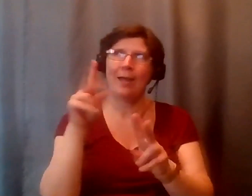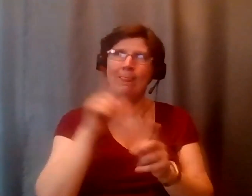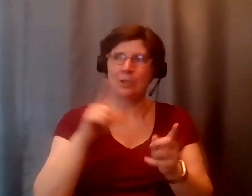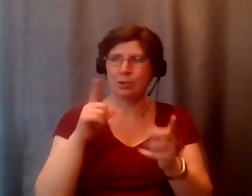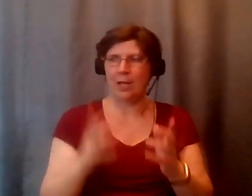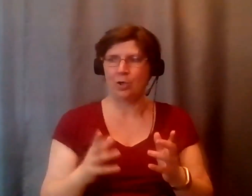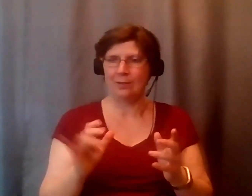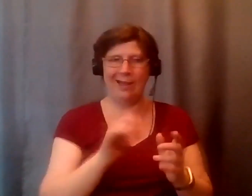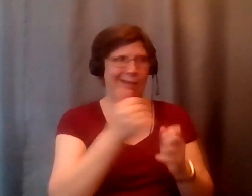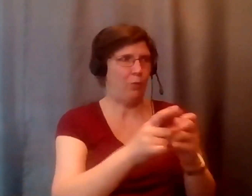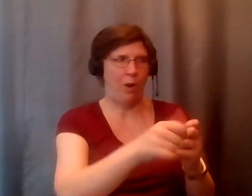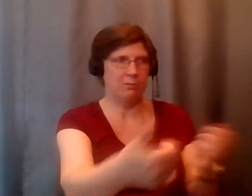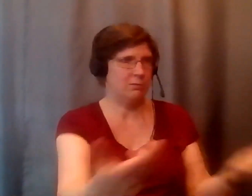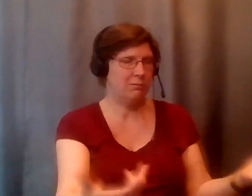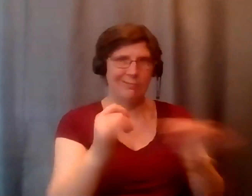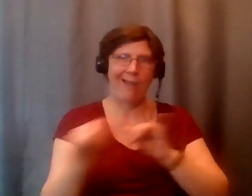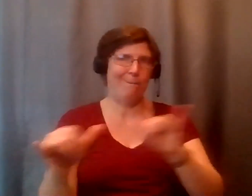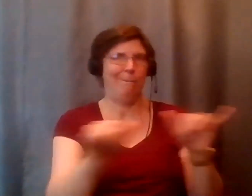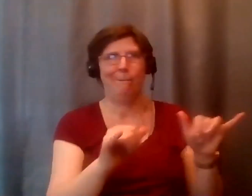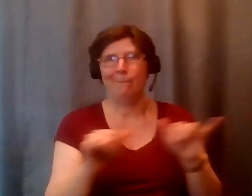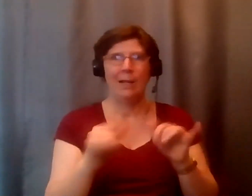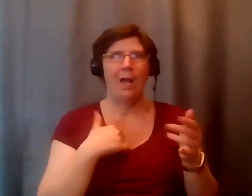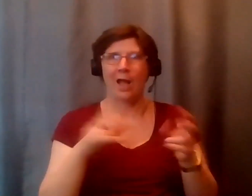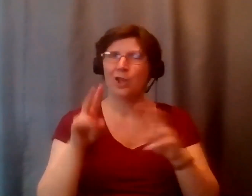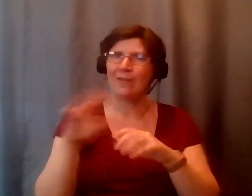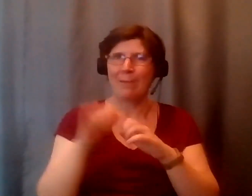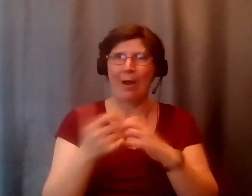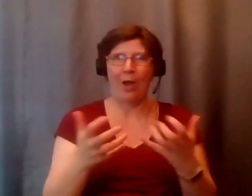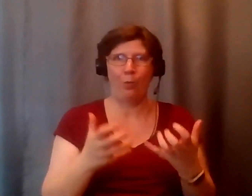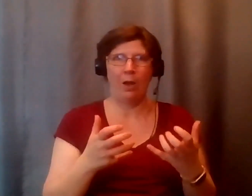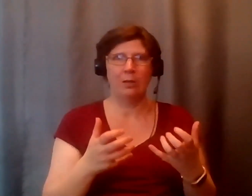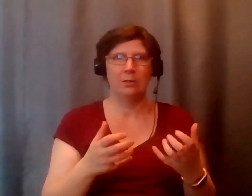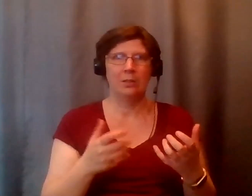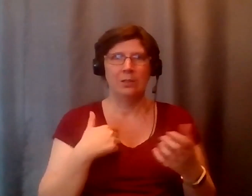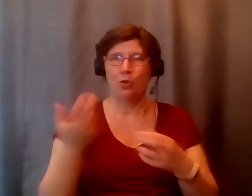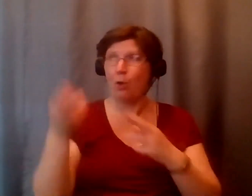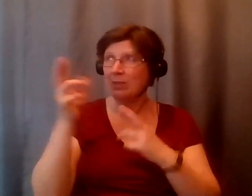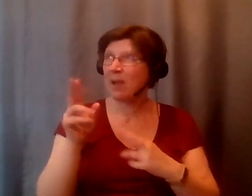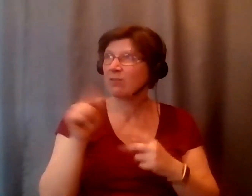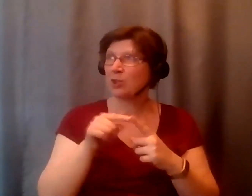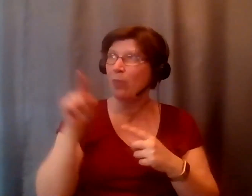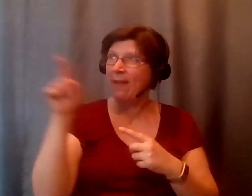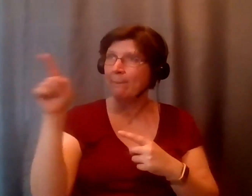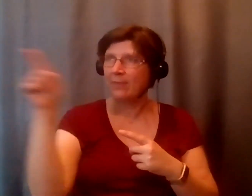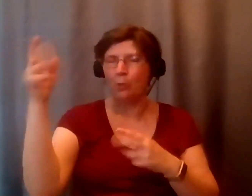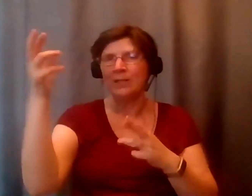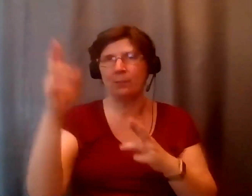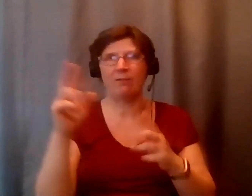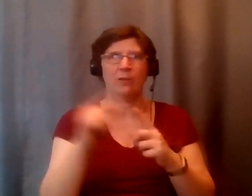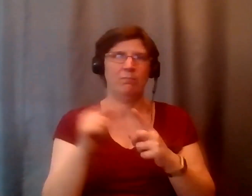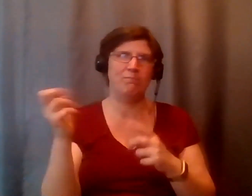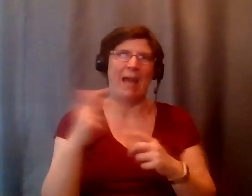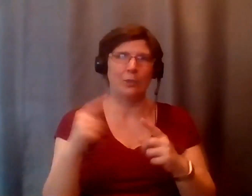I do everybody else. I treat them the way I want to be treated. So I'm respectful of them. Usually they're pretty respectful back to